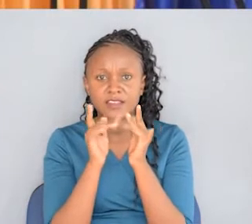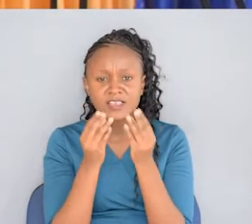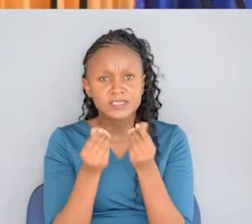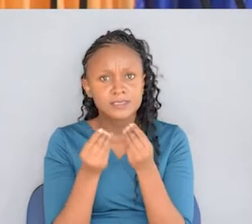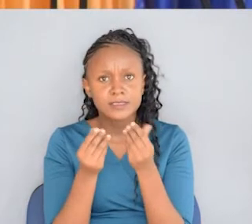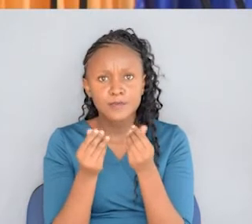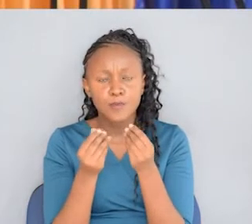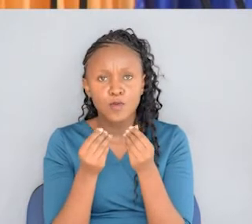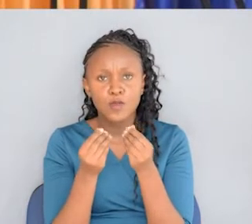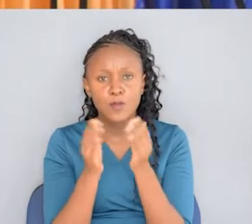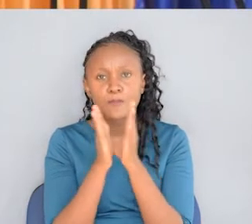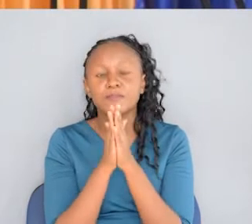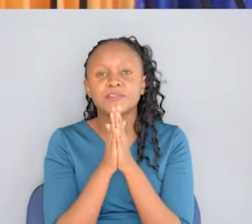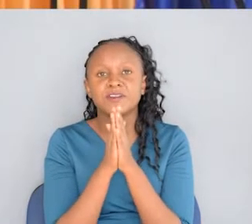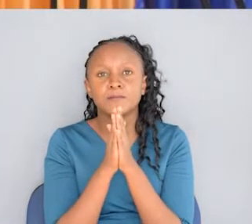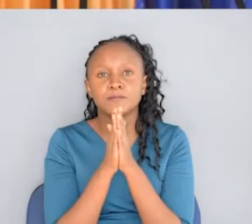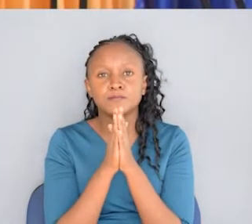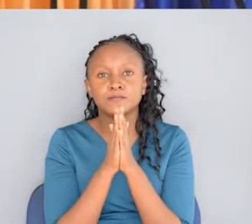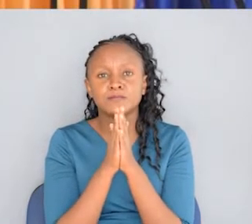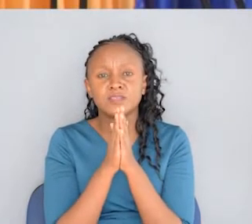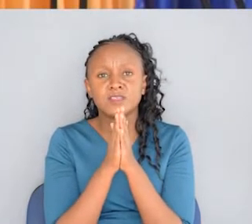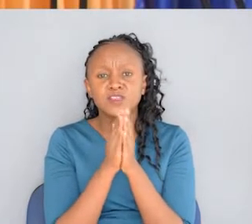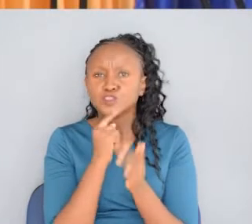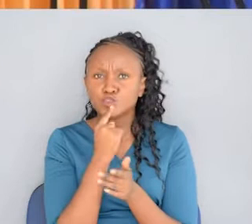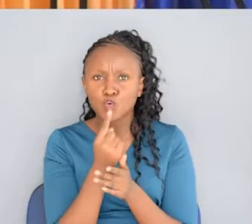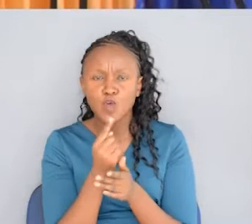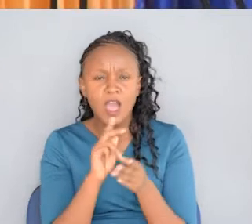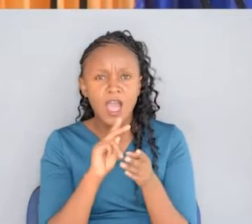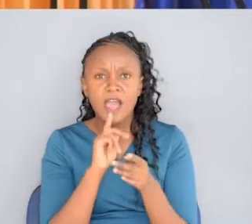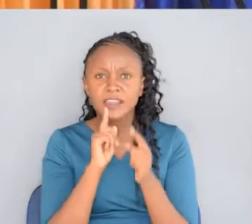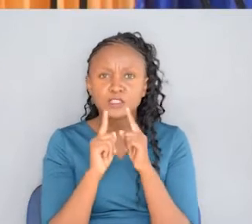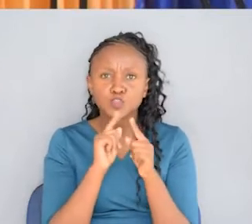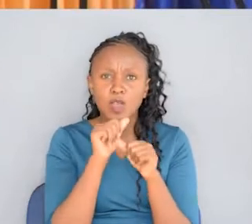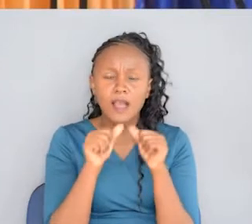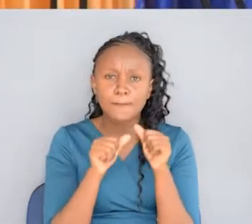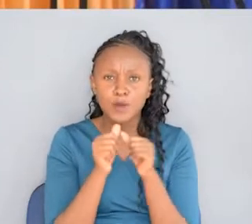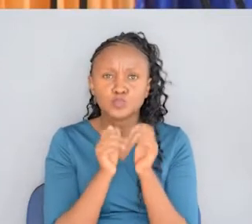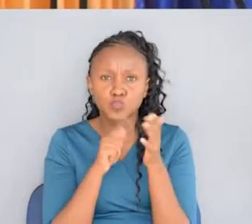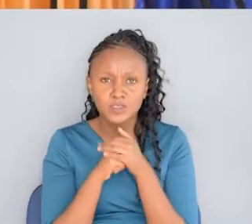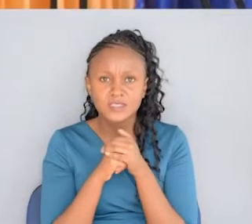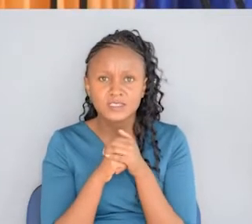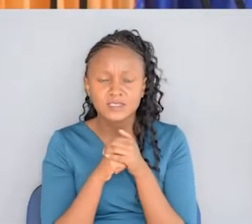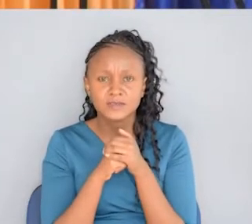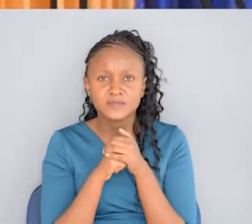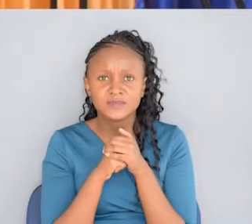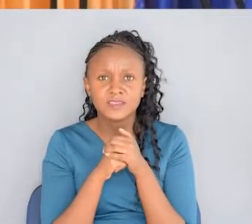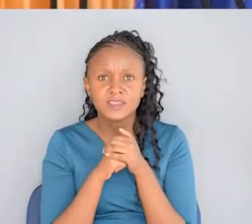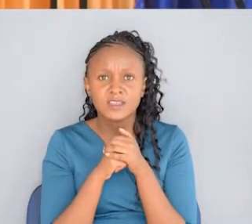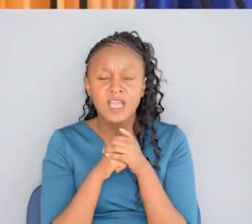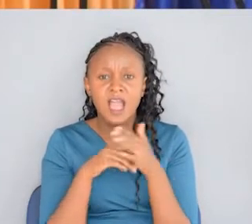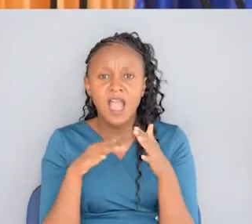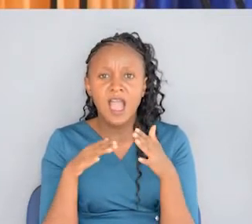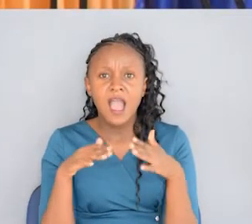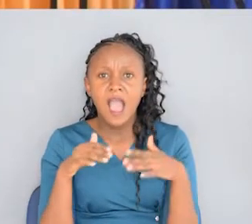A Simple Prayer. So it talks about, and he says, regarding our priority on praying, he said,